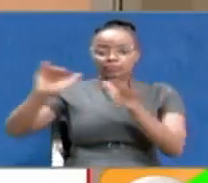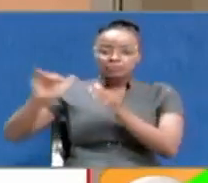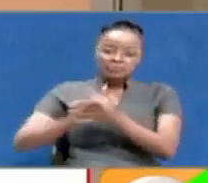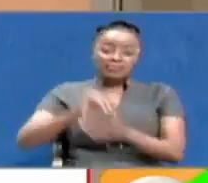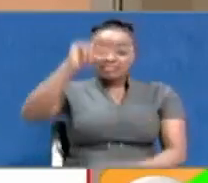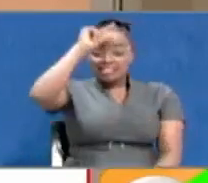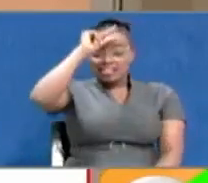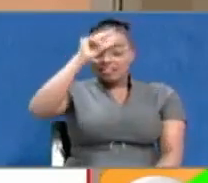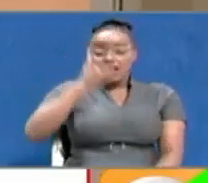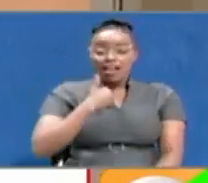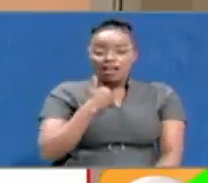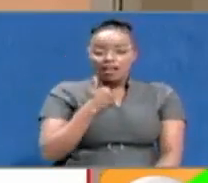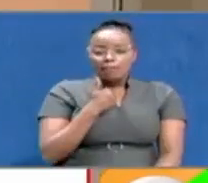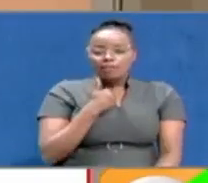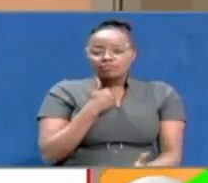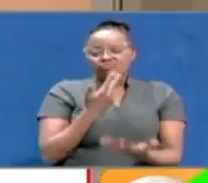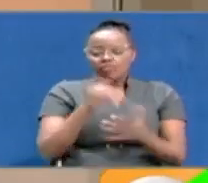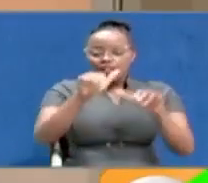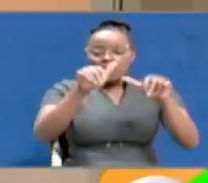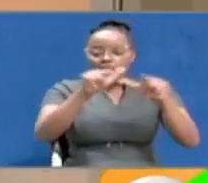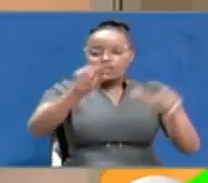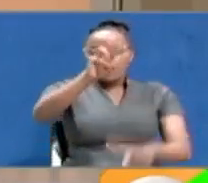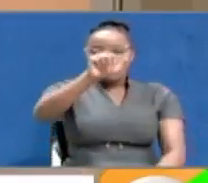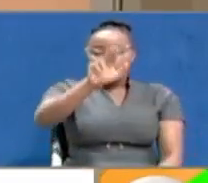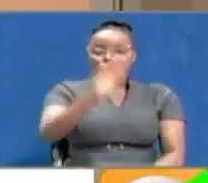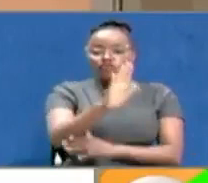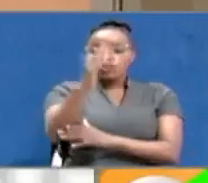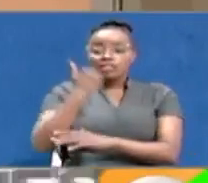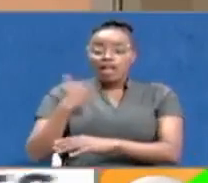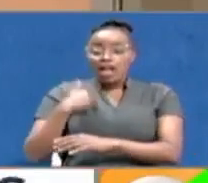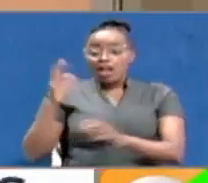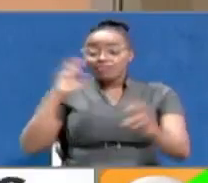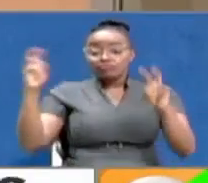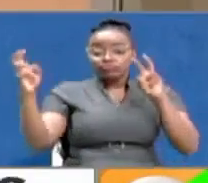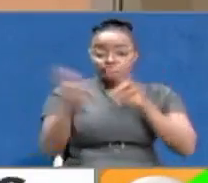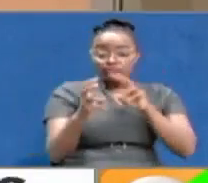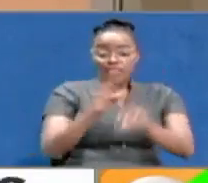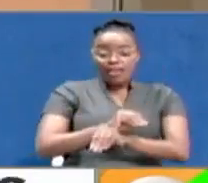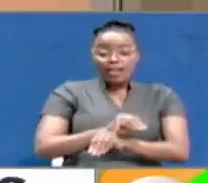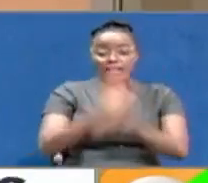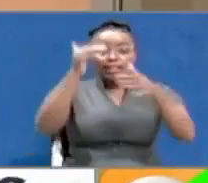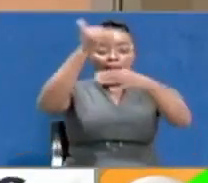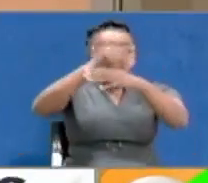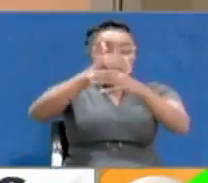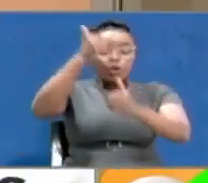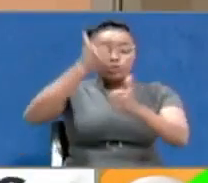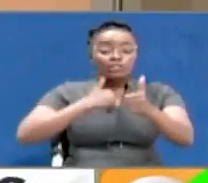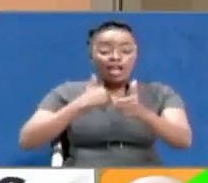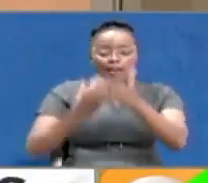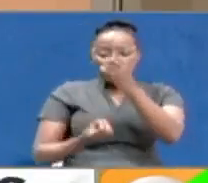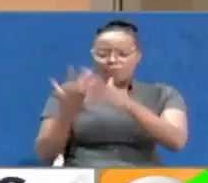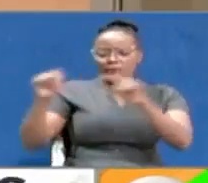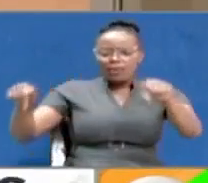Now, the government has begun surveying parcels of land around the Mau forest to put into perspective the clear boundaries that have been the source